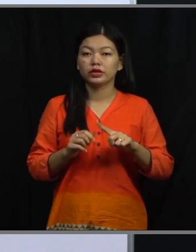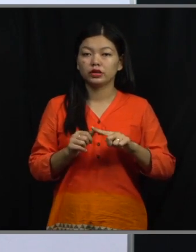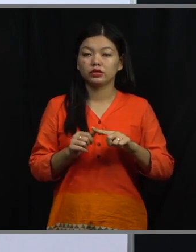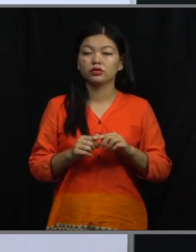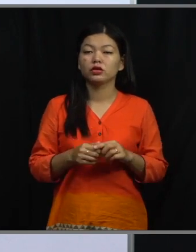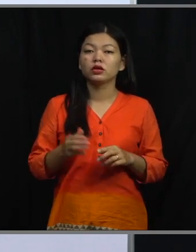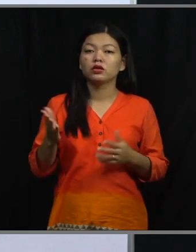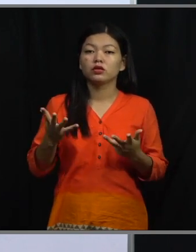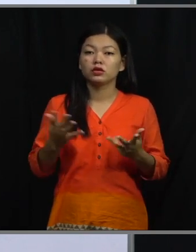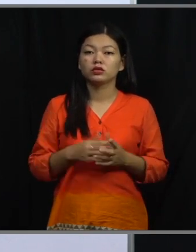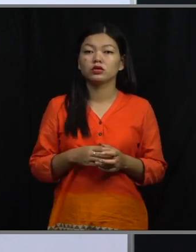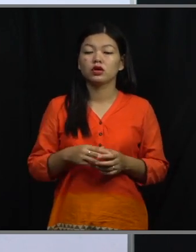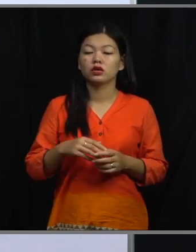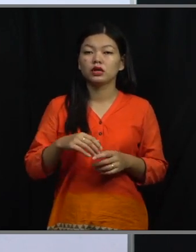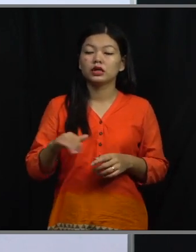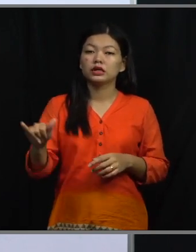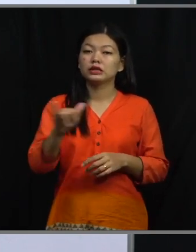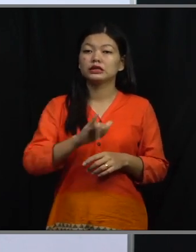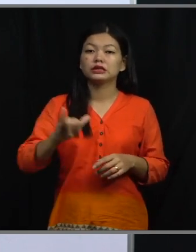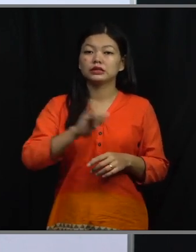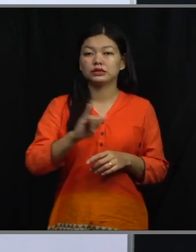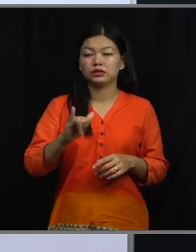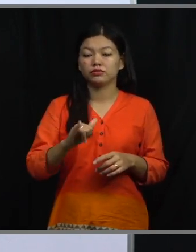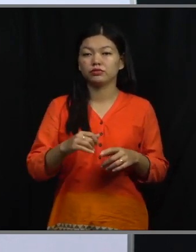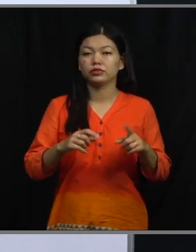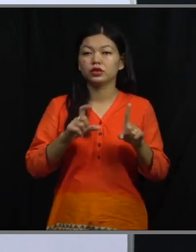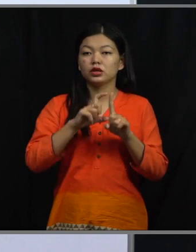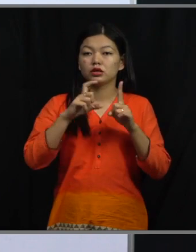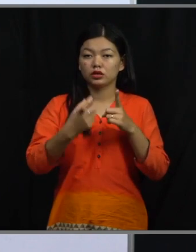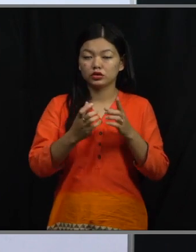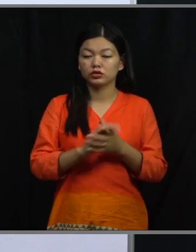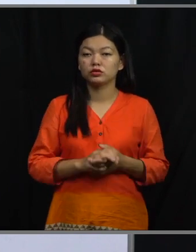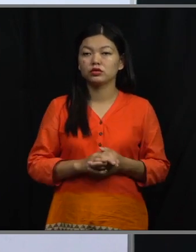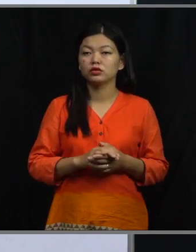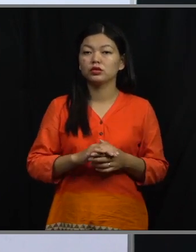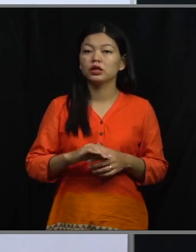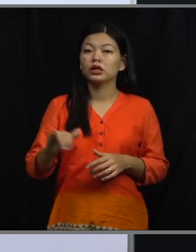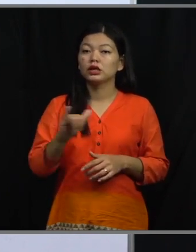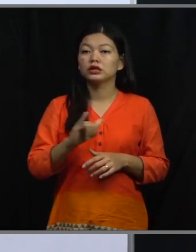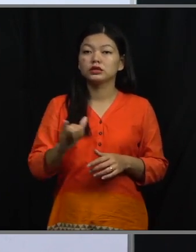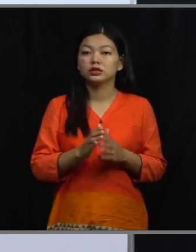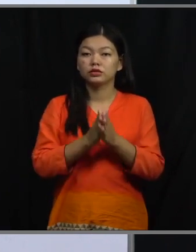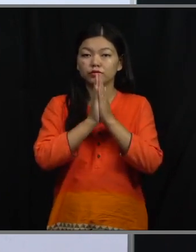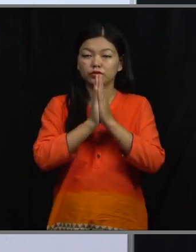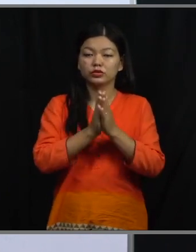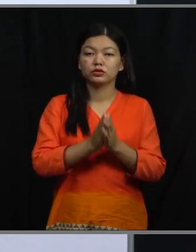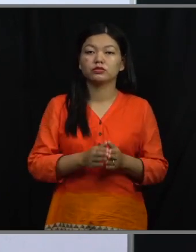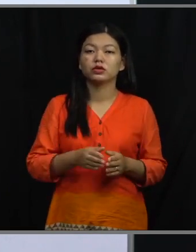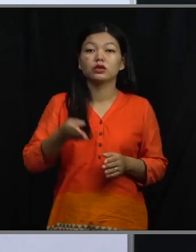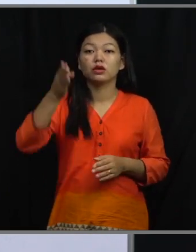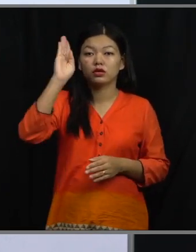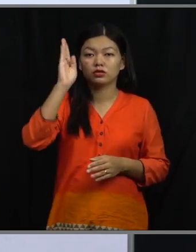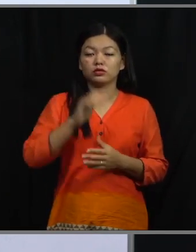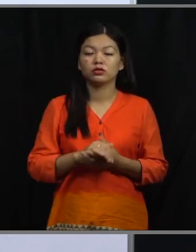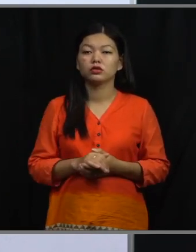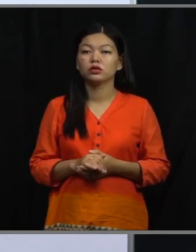rituals and ceremonies, role of karta, mutual obligations, rights and duties shared. Okay, so